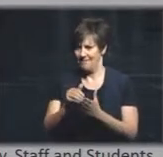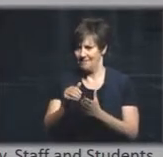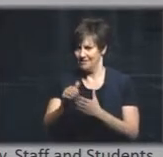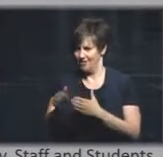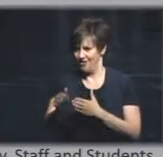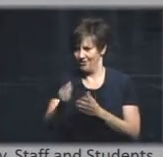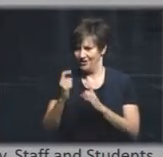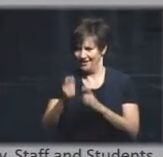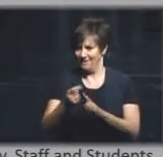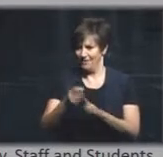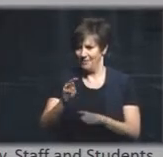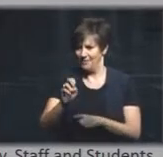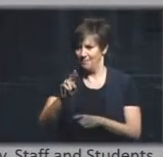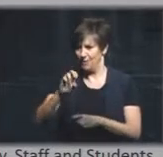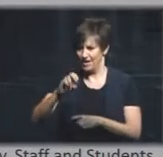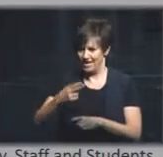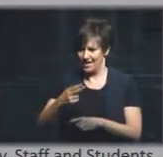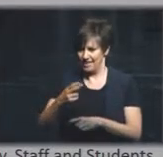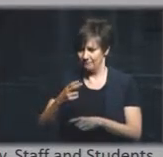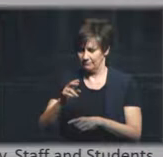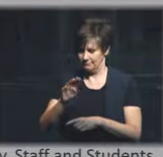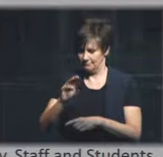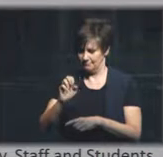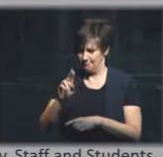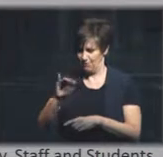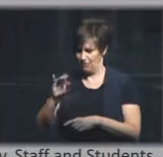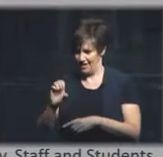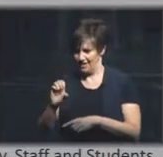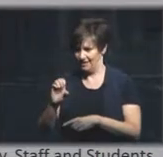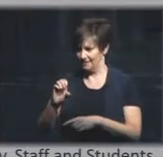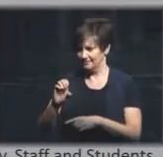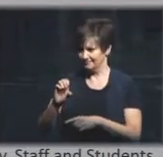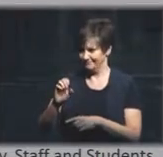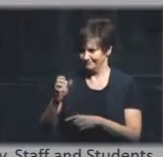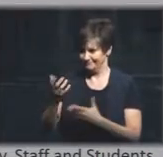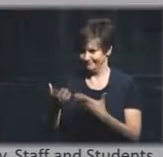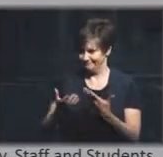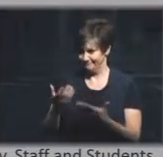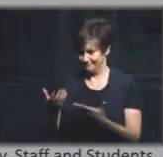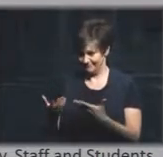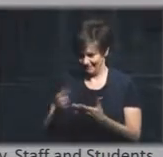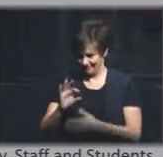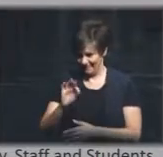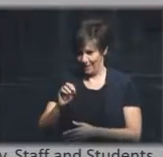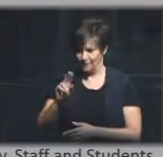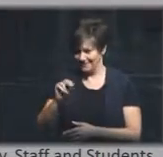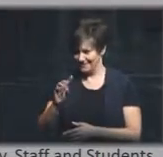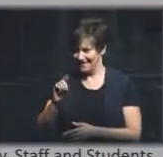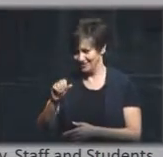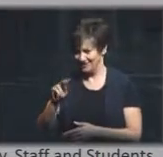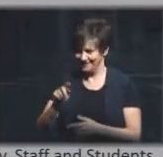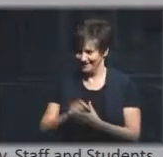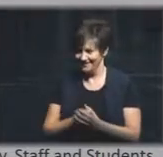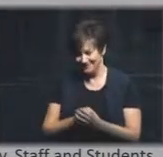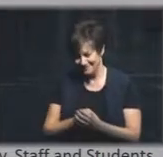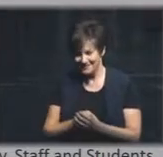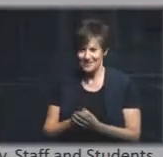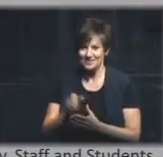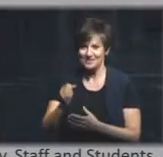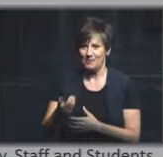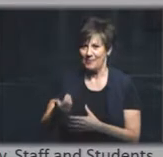Sharp Foundation. So the $1 million gift really boosted us up. This past year, in academic